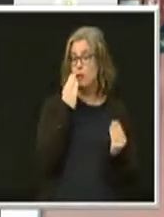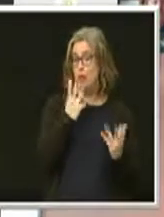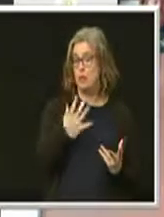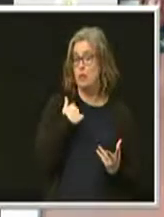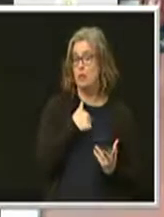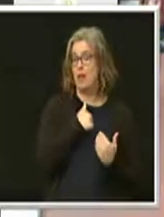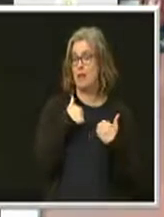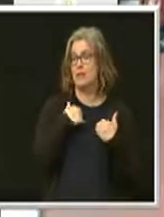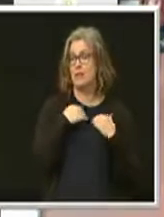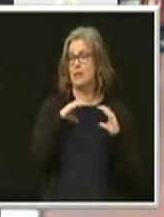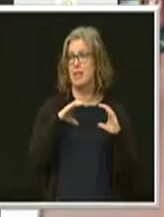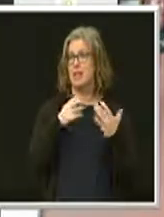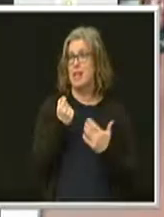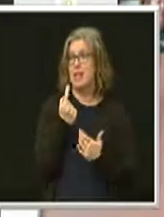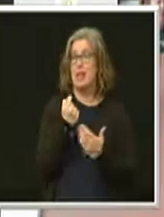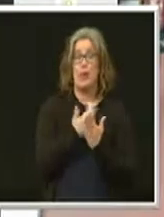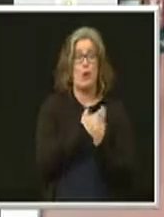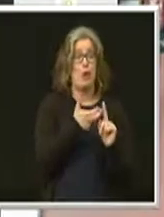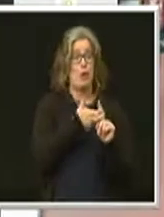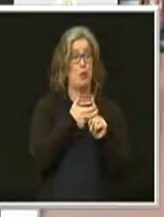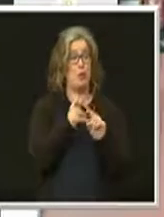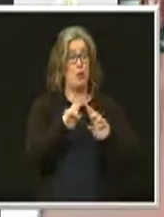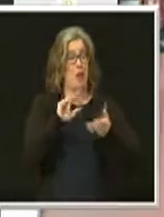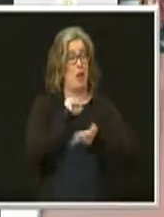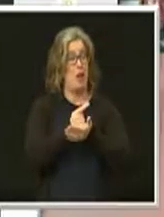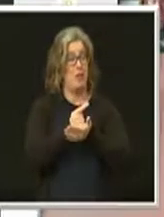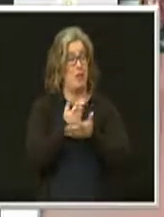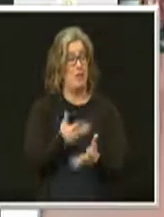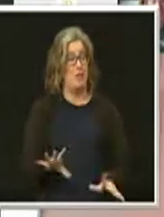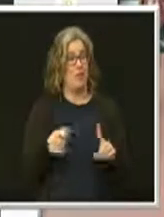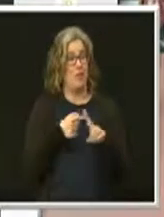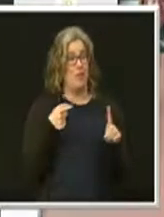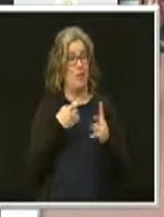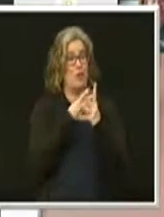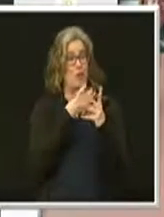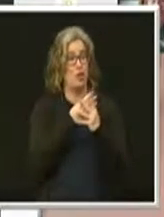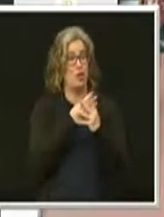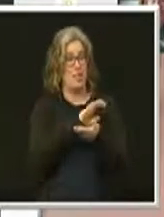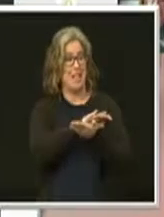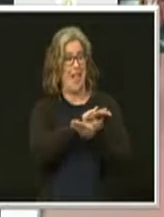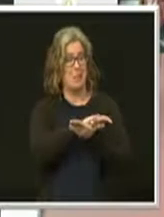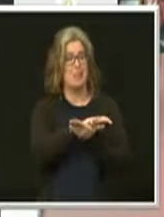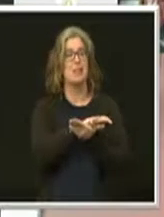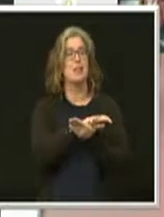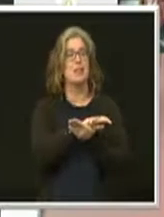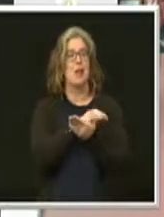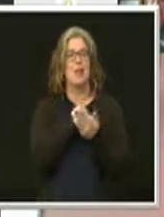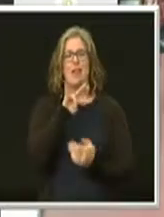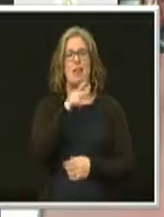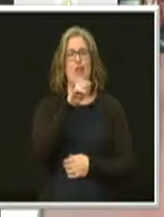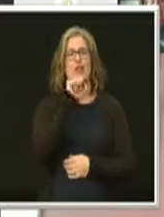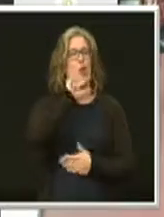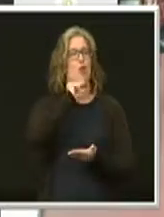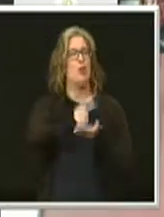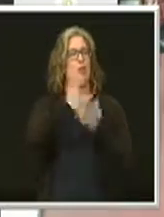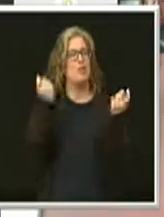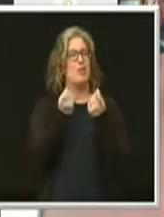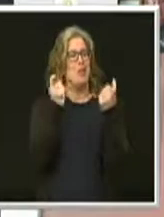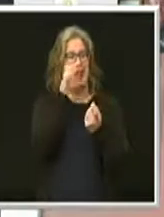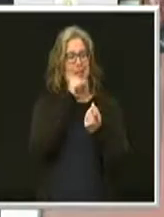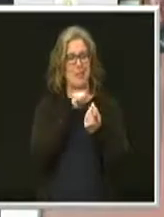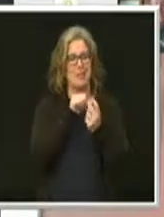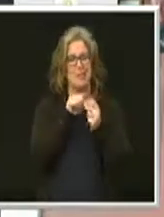got a class of 11 new recruits who are about to graduate from the Corrections Academy. We're having a virtual graduation, I guess,